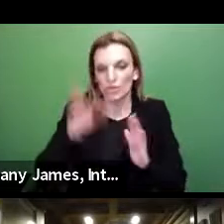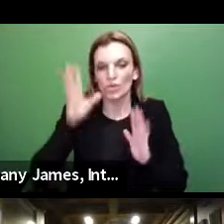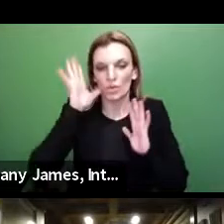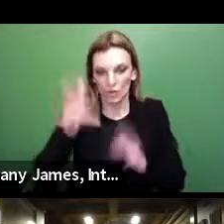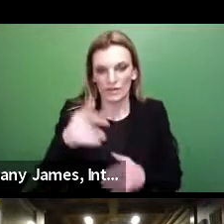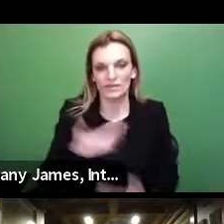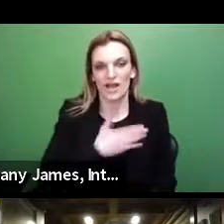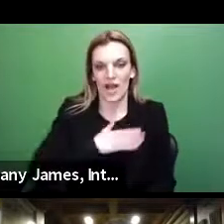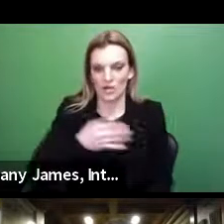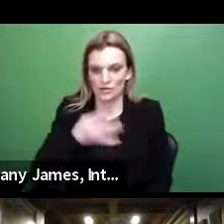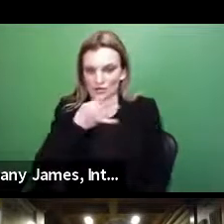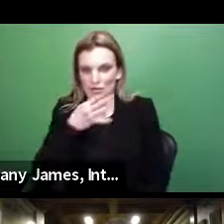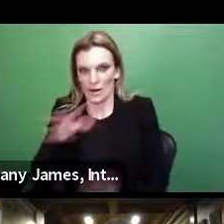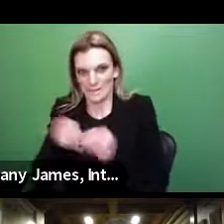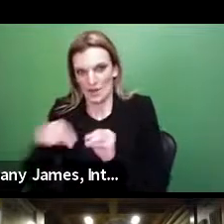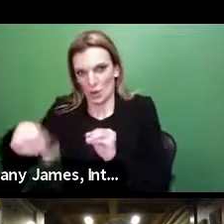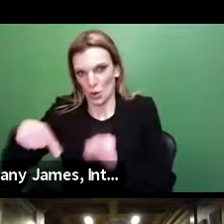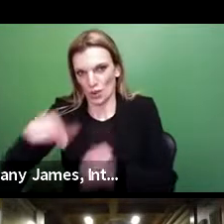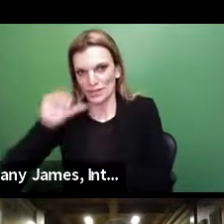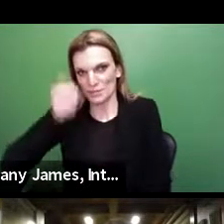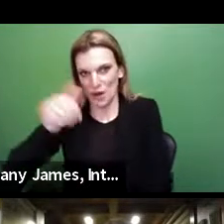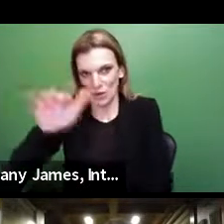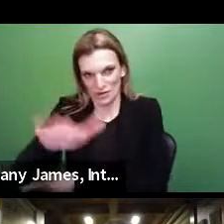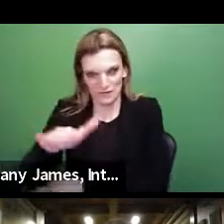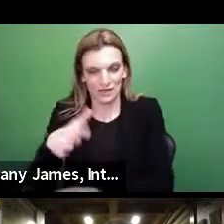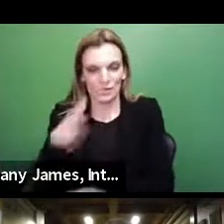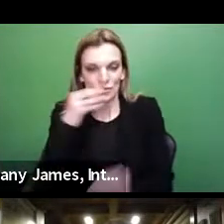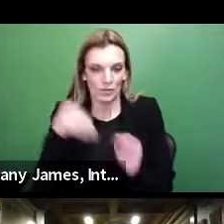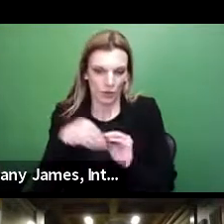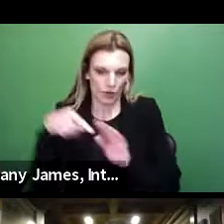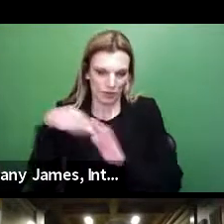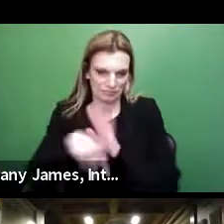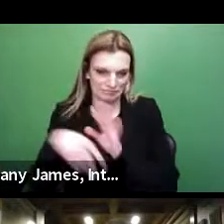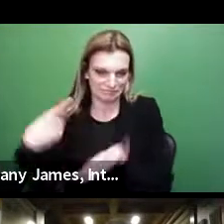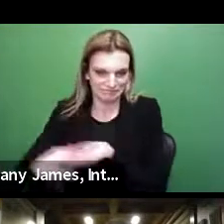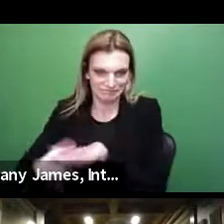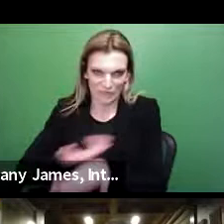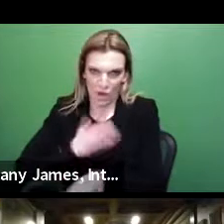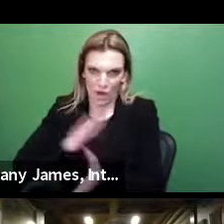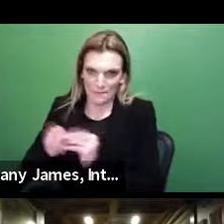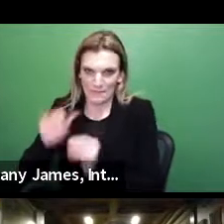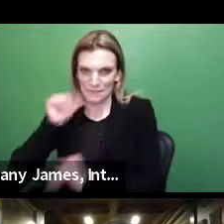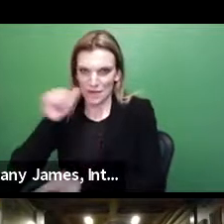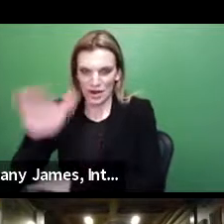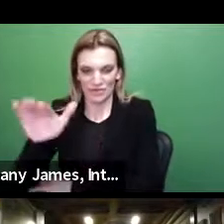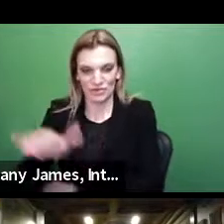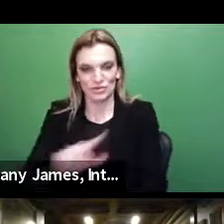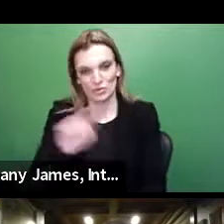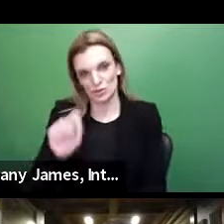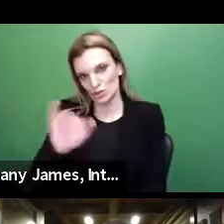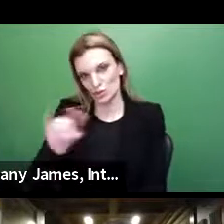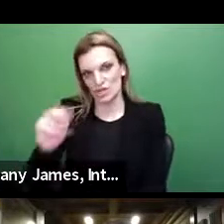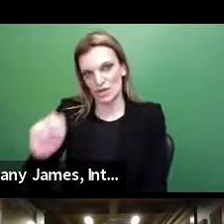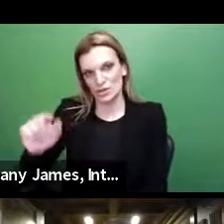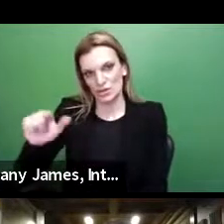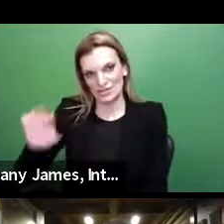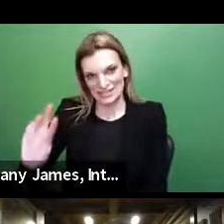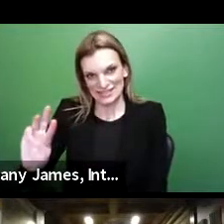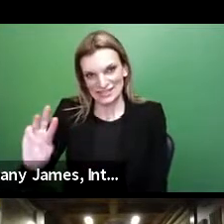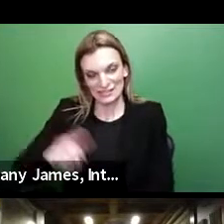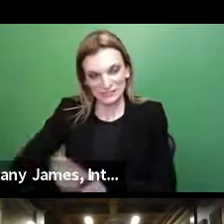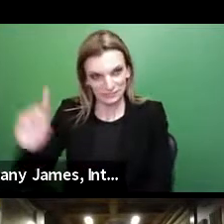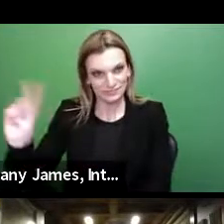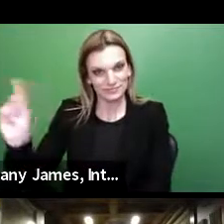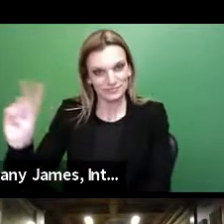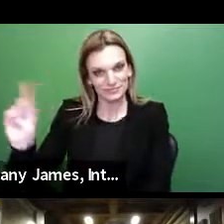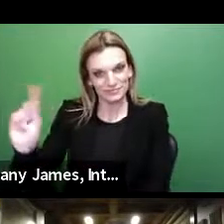quarterly public meeting, which will be tomorrow evening or tomorrow afternoon. So Tuesday, January 26th at